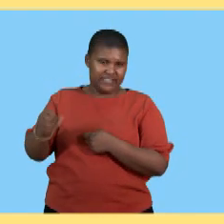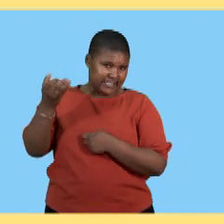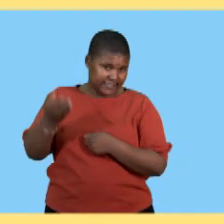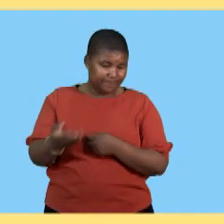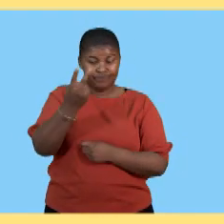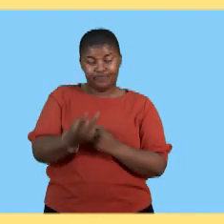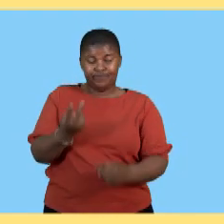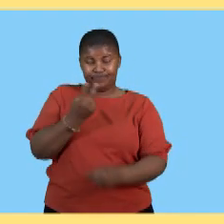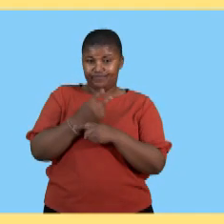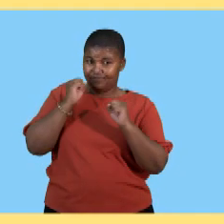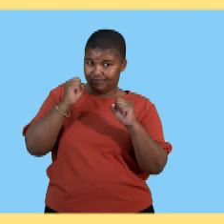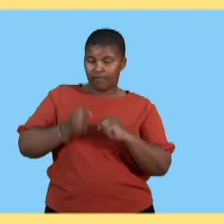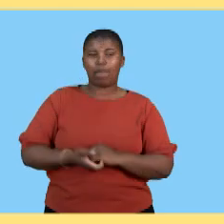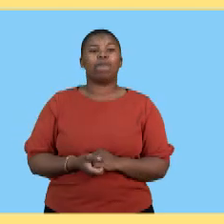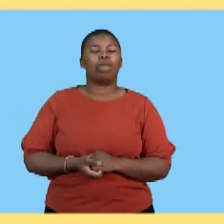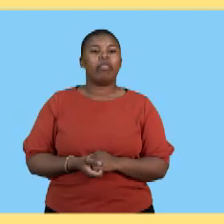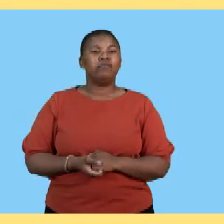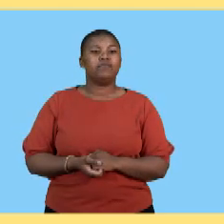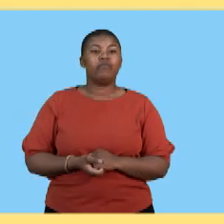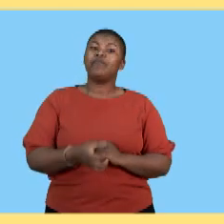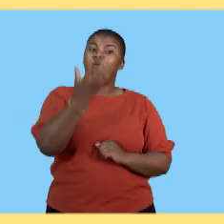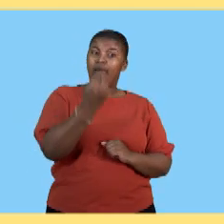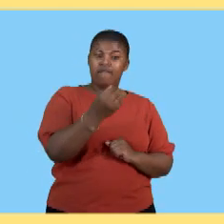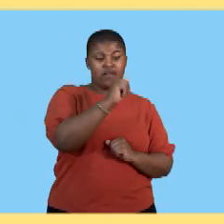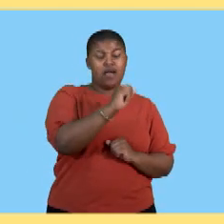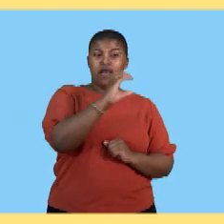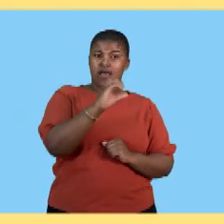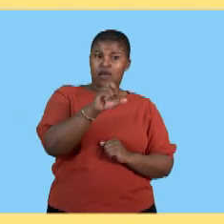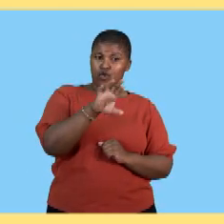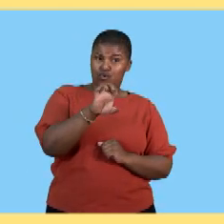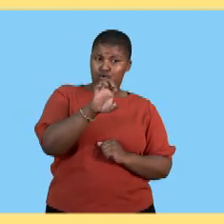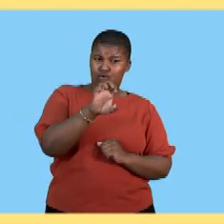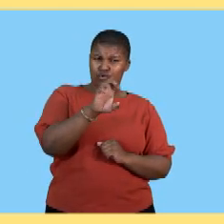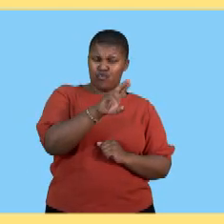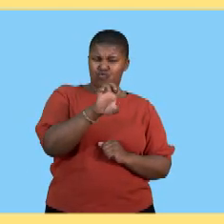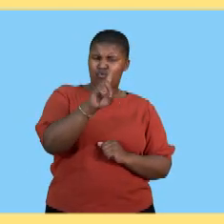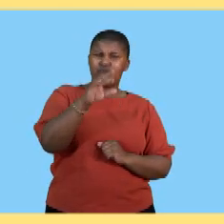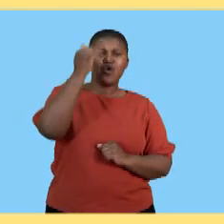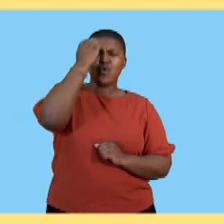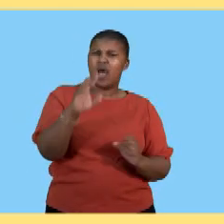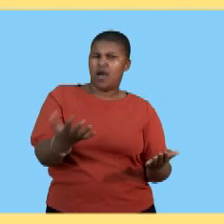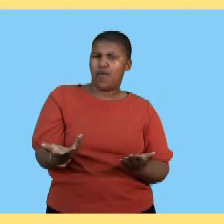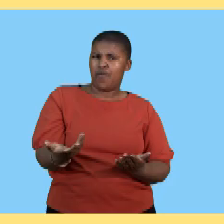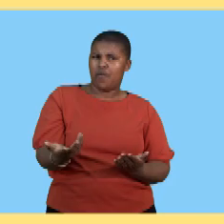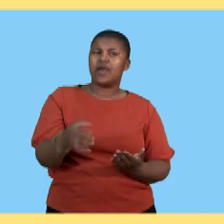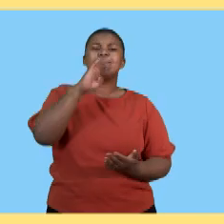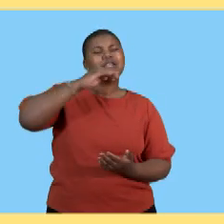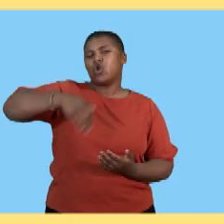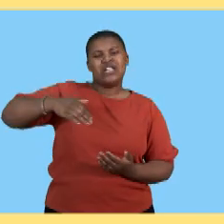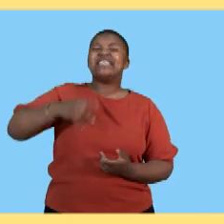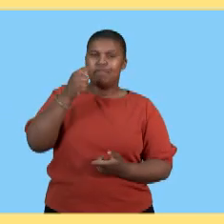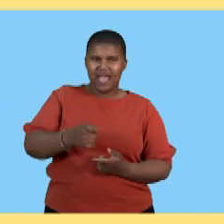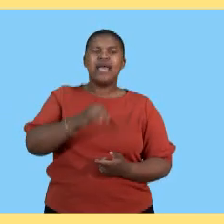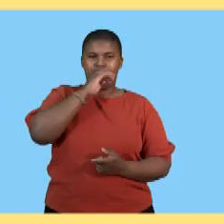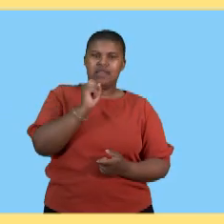450. Let me repeat that again. When we have an accrued expense, how do we know it is an accrued expense? When the amount has not yet